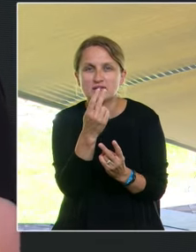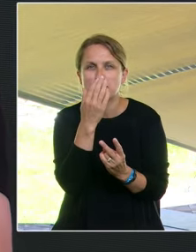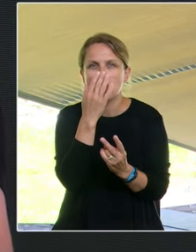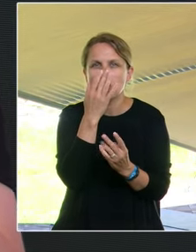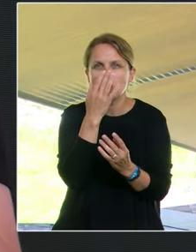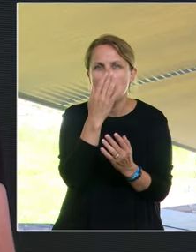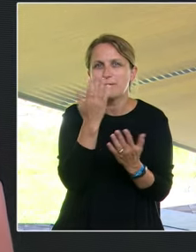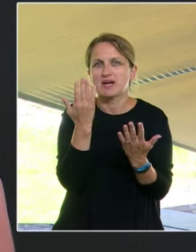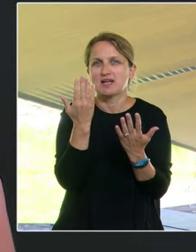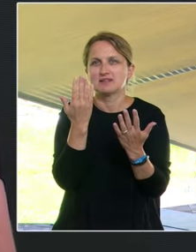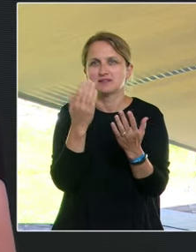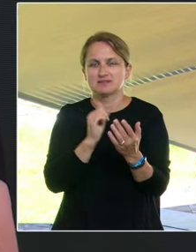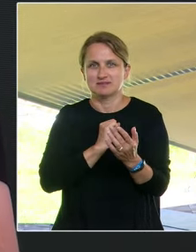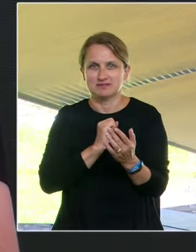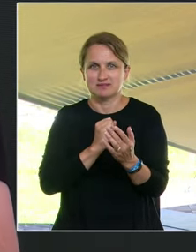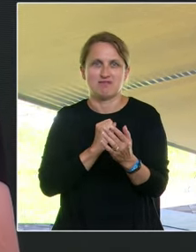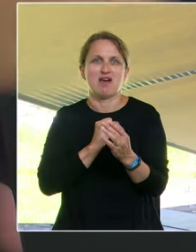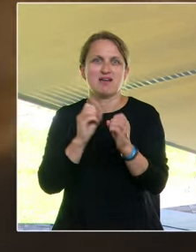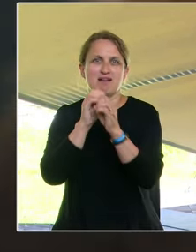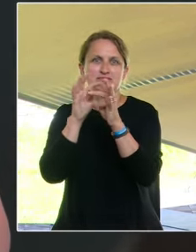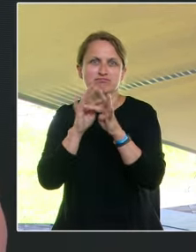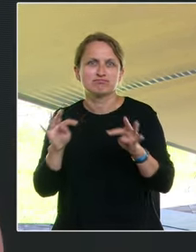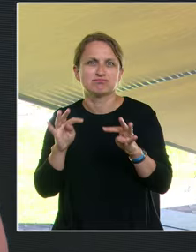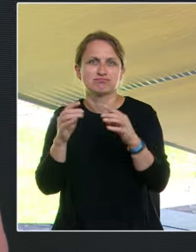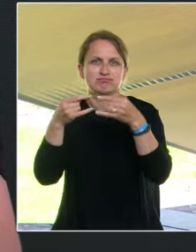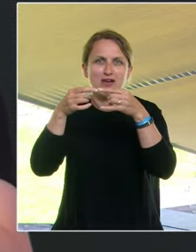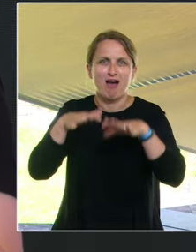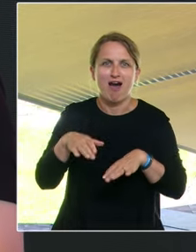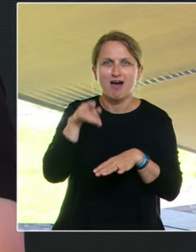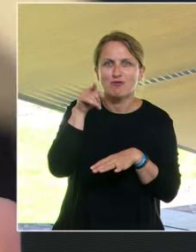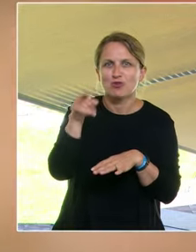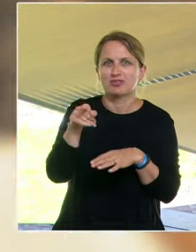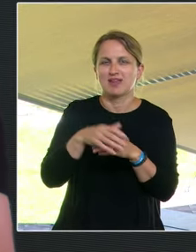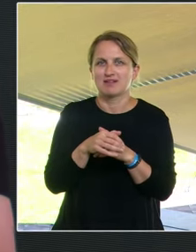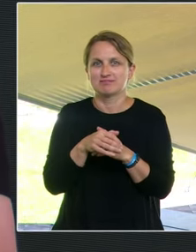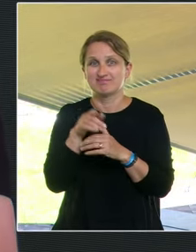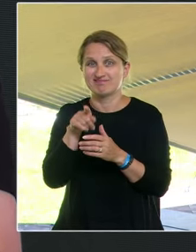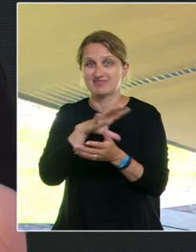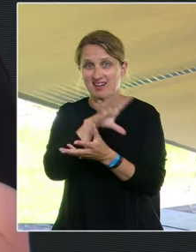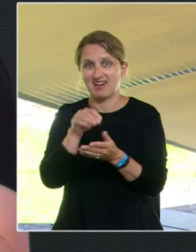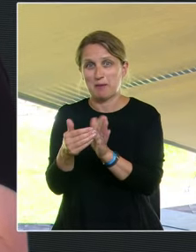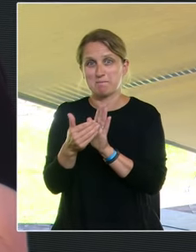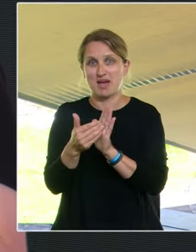and digital transformation that also is touching culture and creativity and all walks of our life,